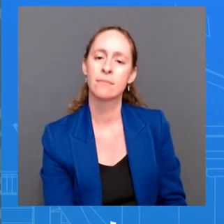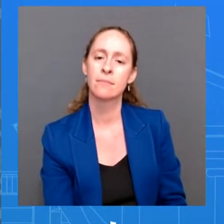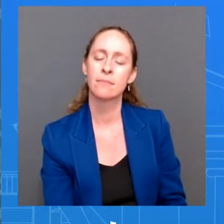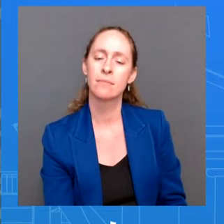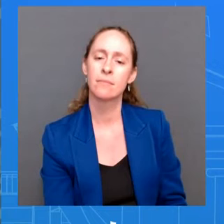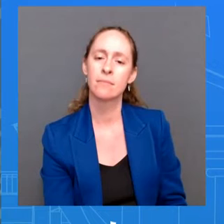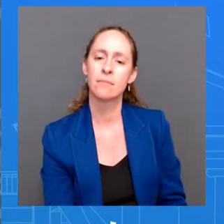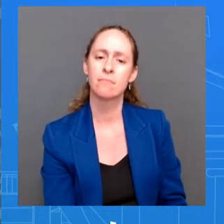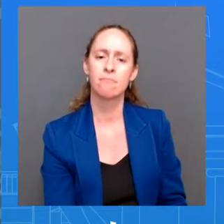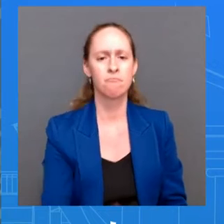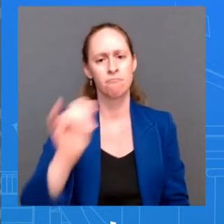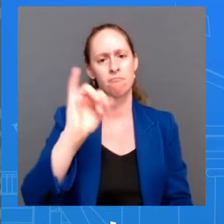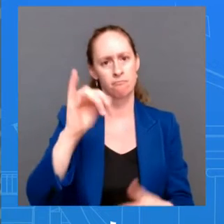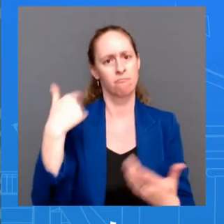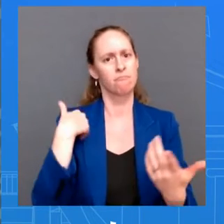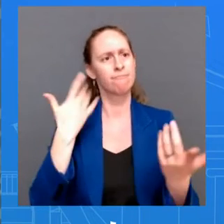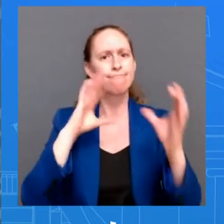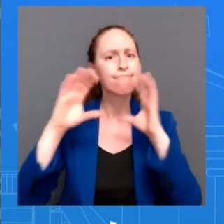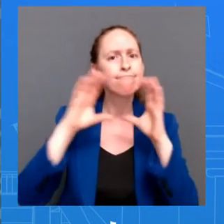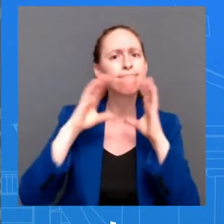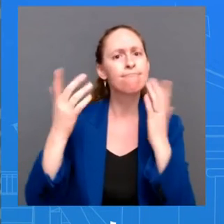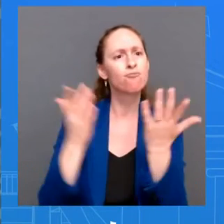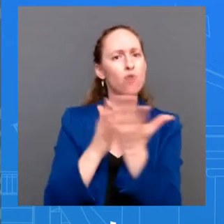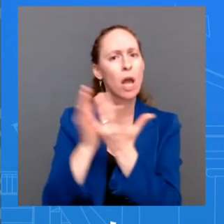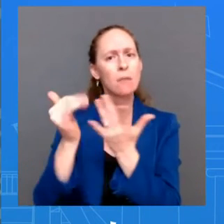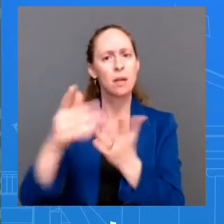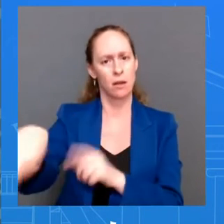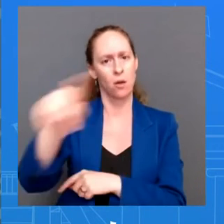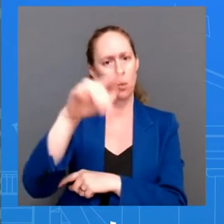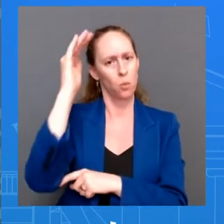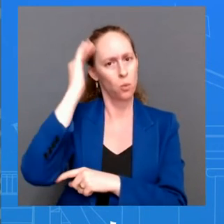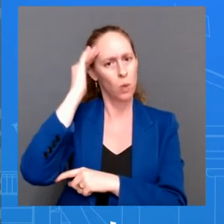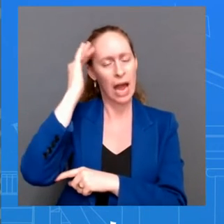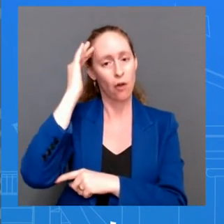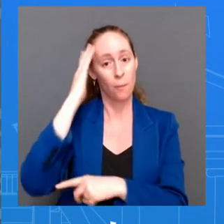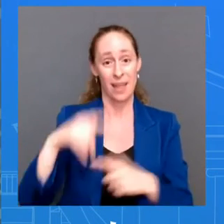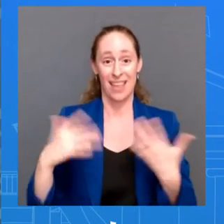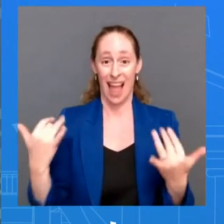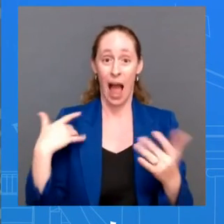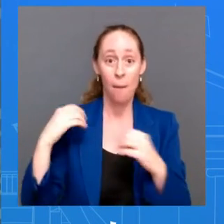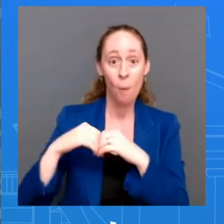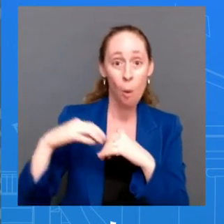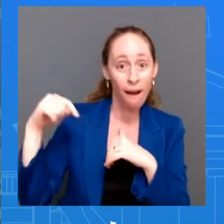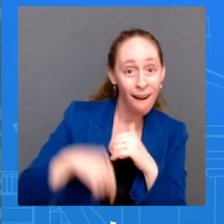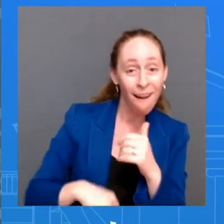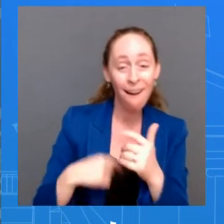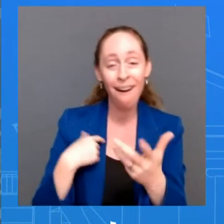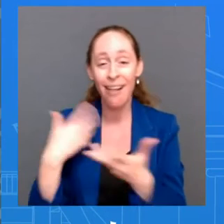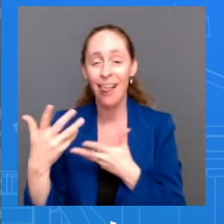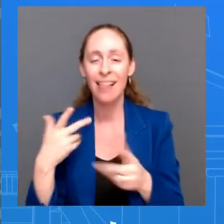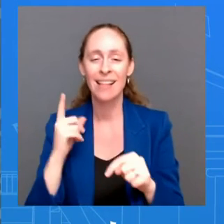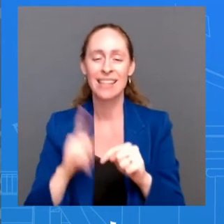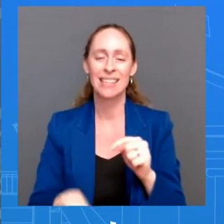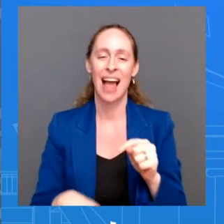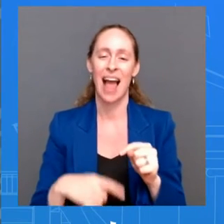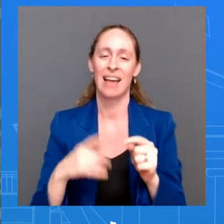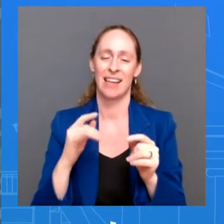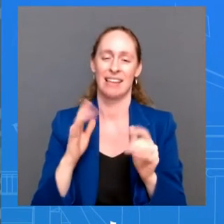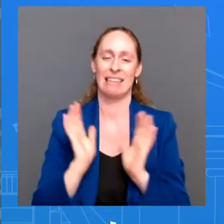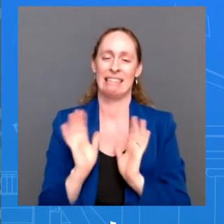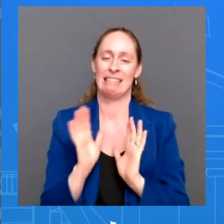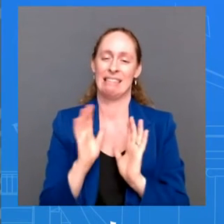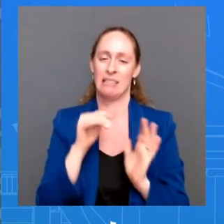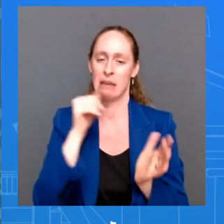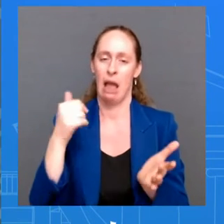not going to negotiate from here just because it's just the right thing to do, and we want to be very careful. And